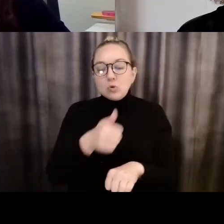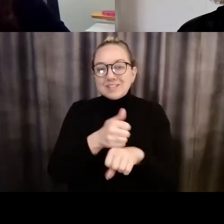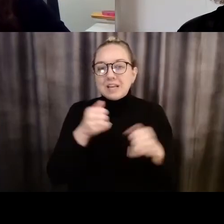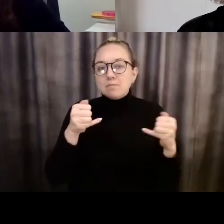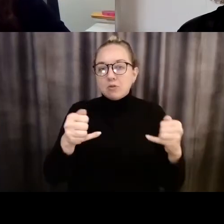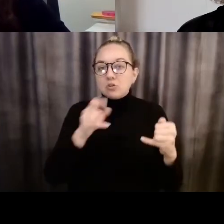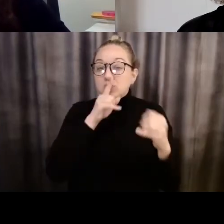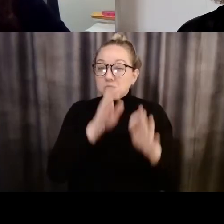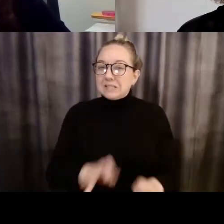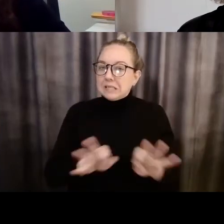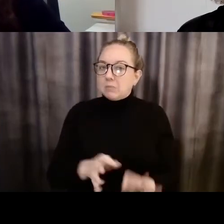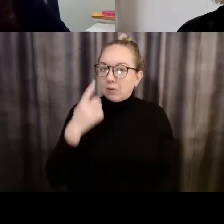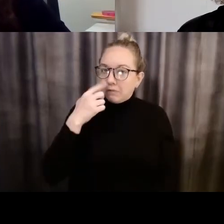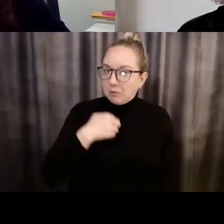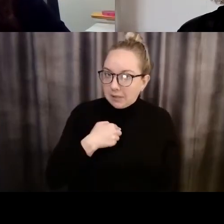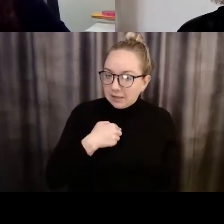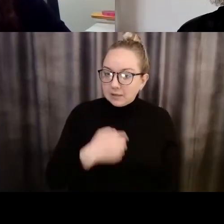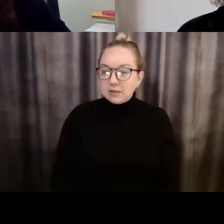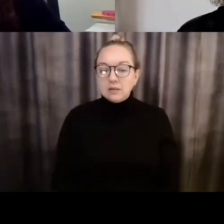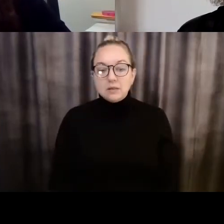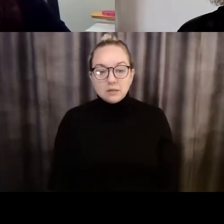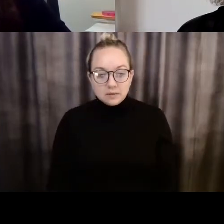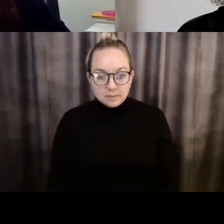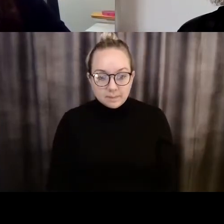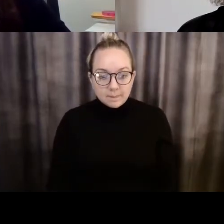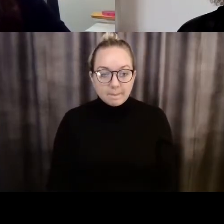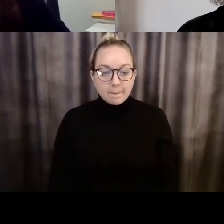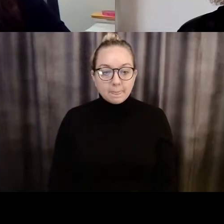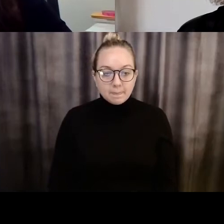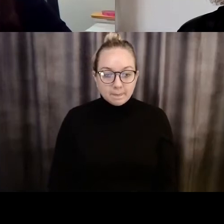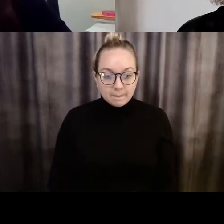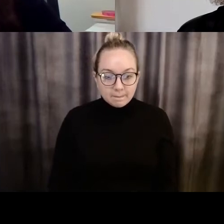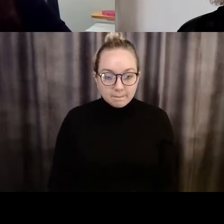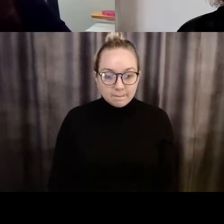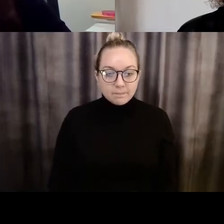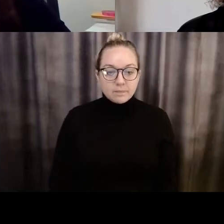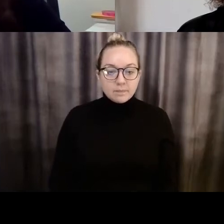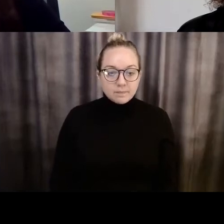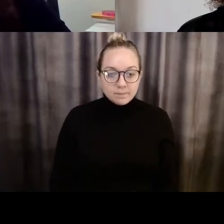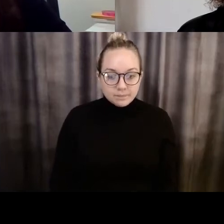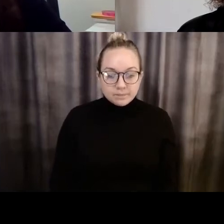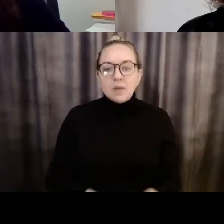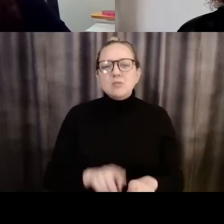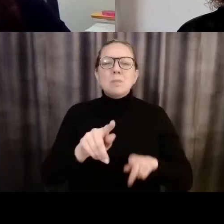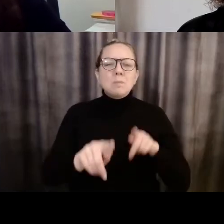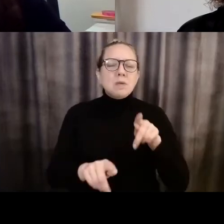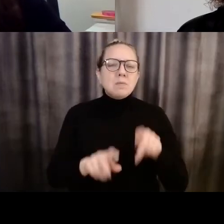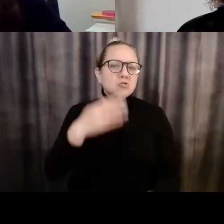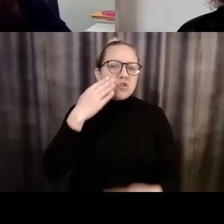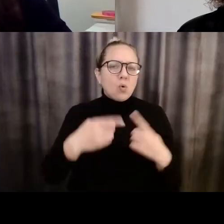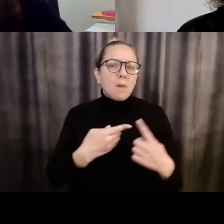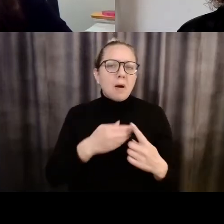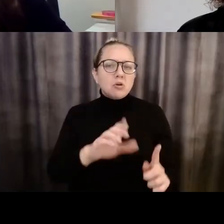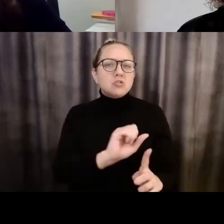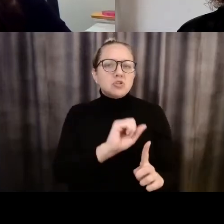to that transparency and communication, like people need to know your circumstances to a degree as you're willing to share, because